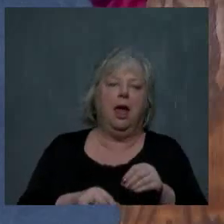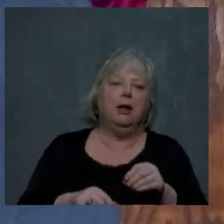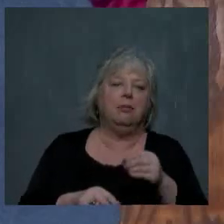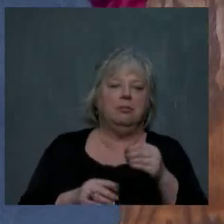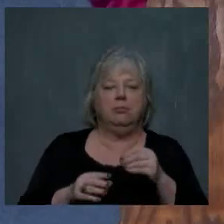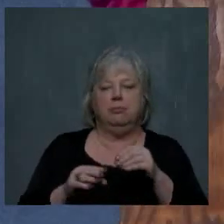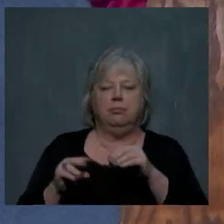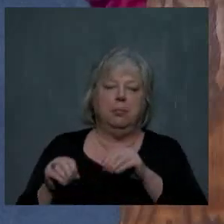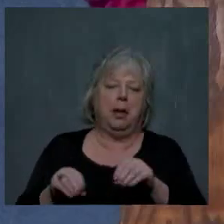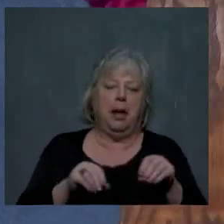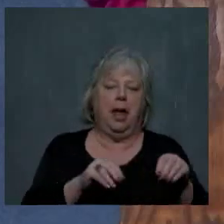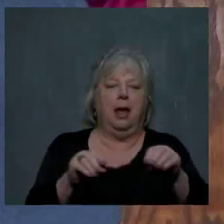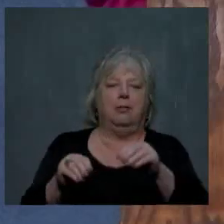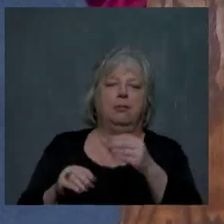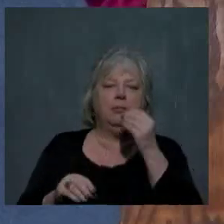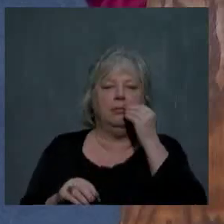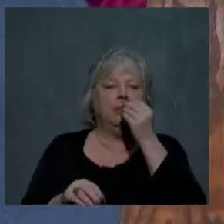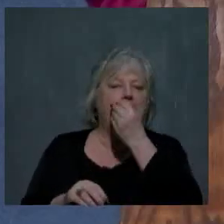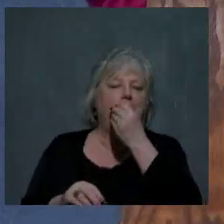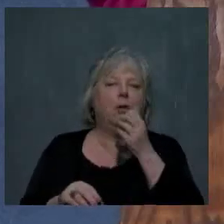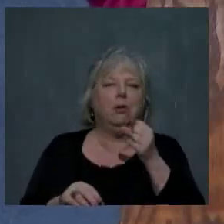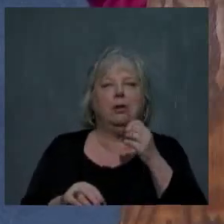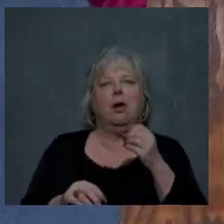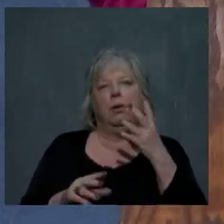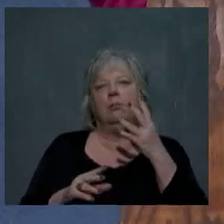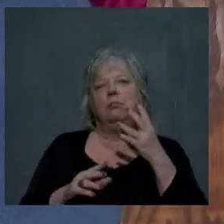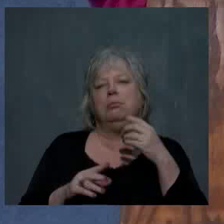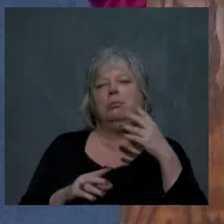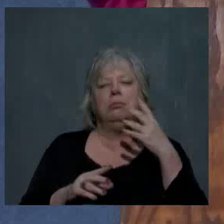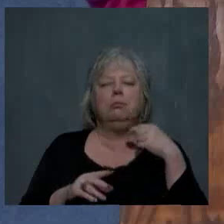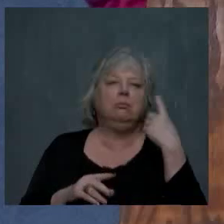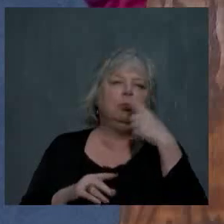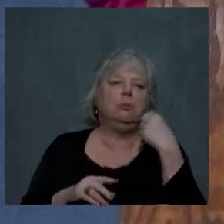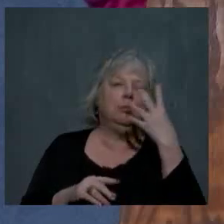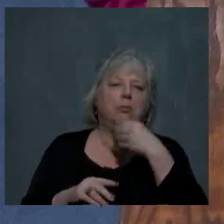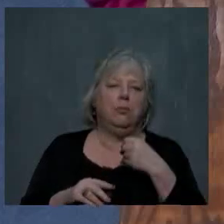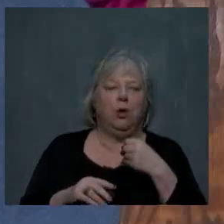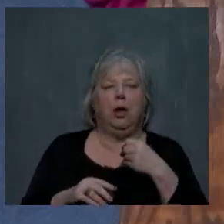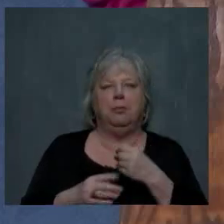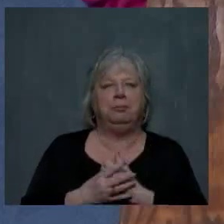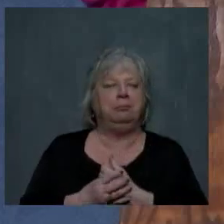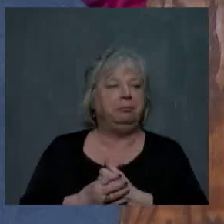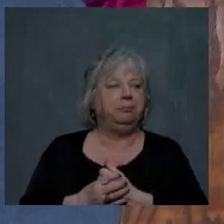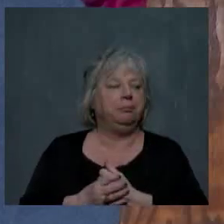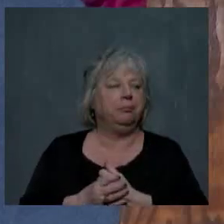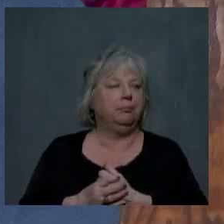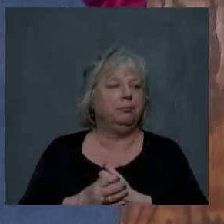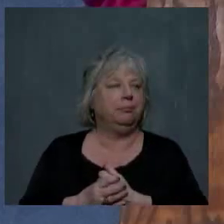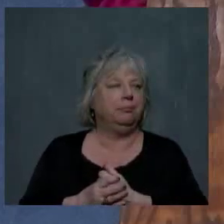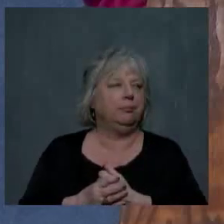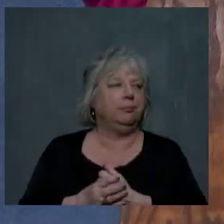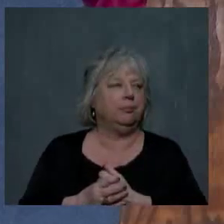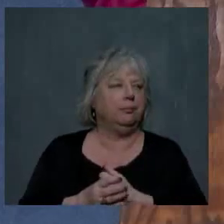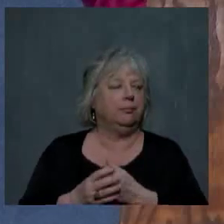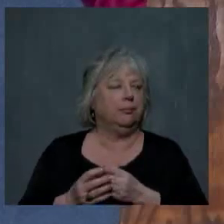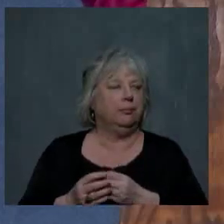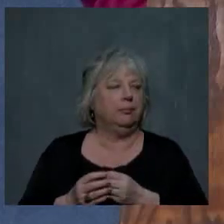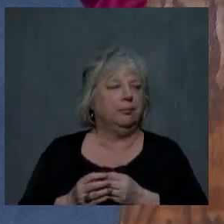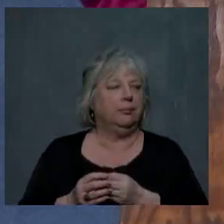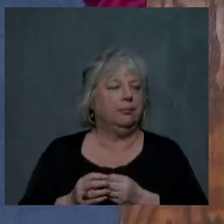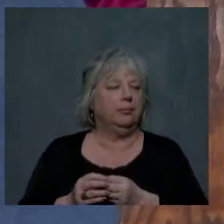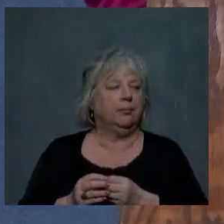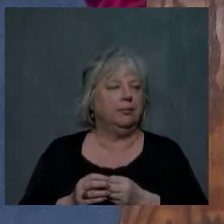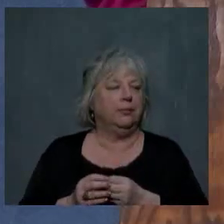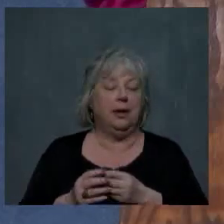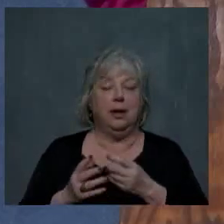it's not pretty much taking a toll on the neighborhood. In fact, helping out as far as the look, the appearance. Pretty much is